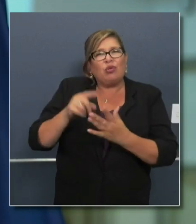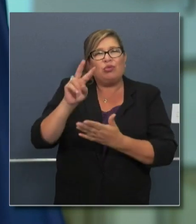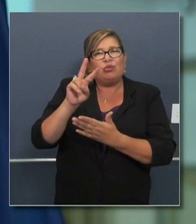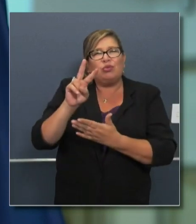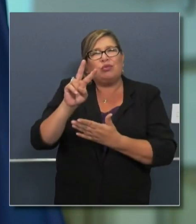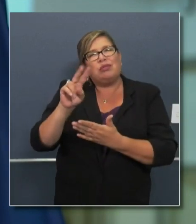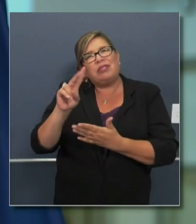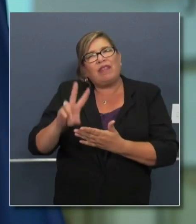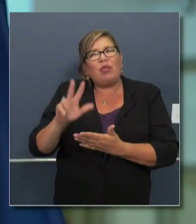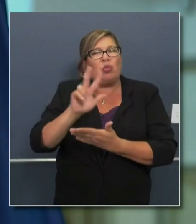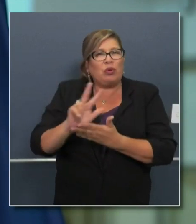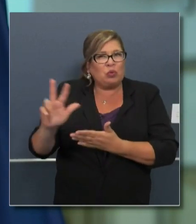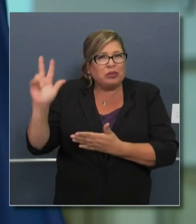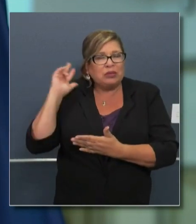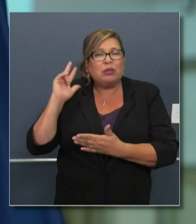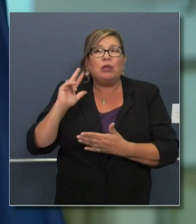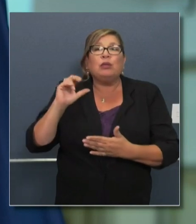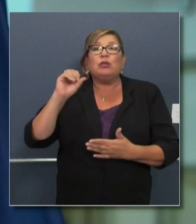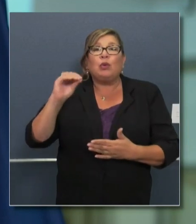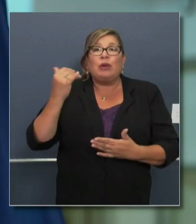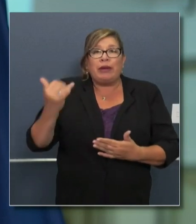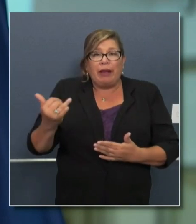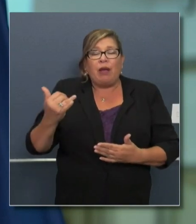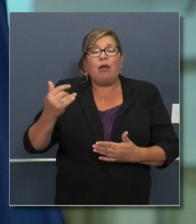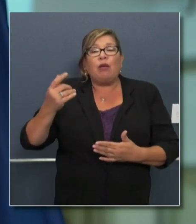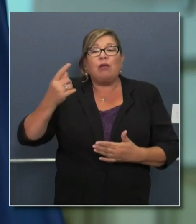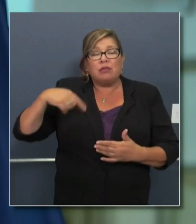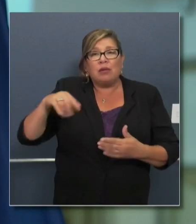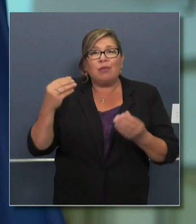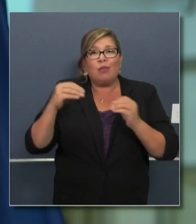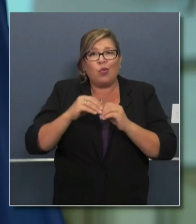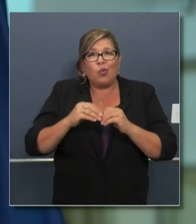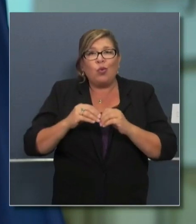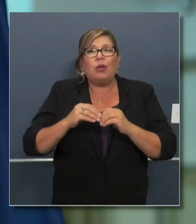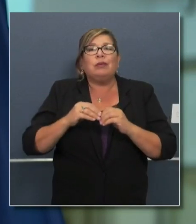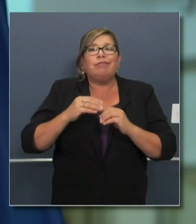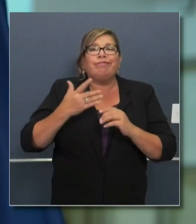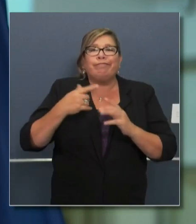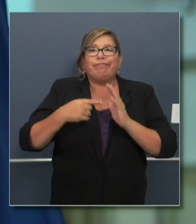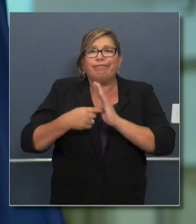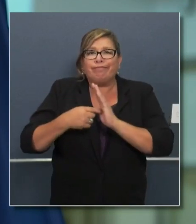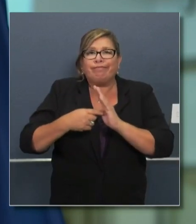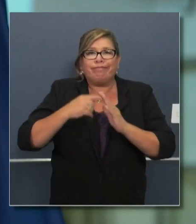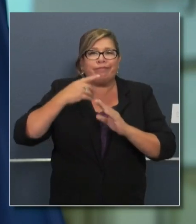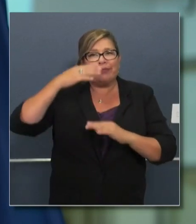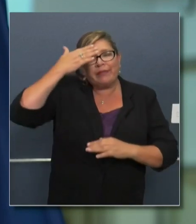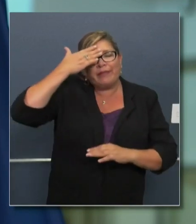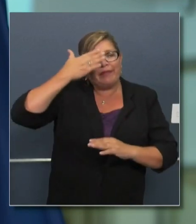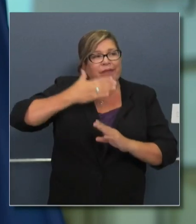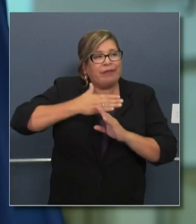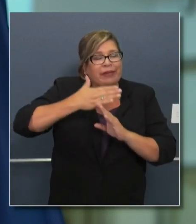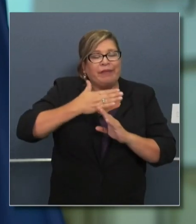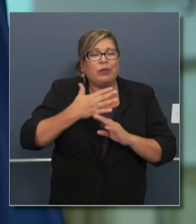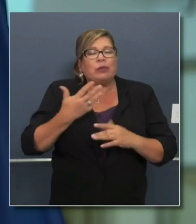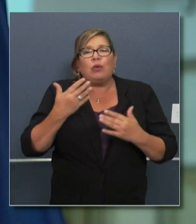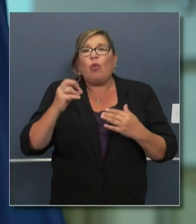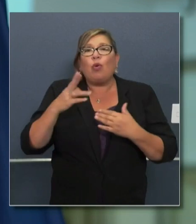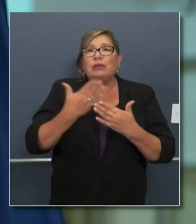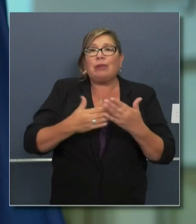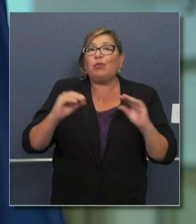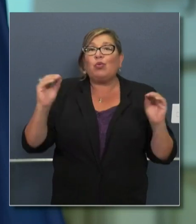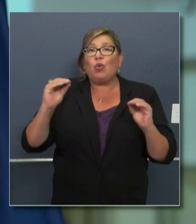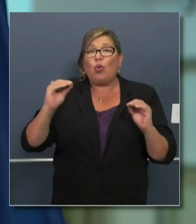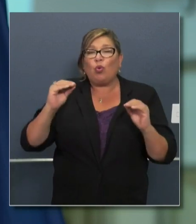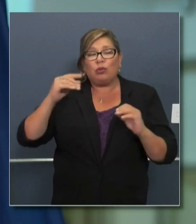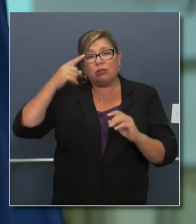information relates to those that are getting tested, those that are developing symptoms, those that are getting tested with no symptoms. All